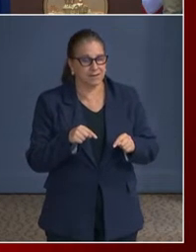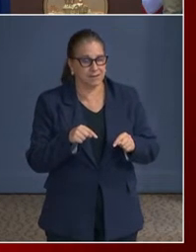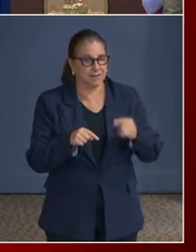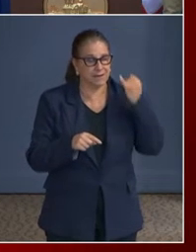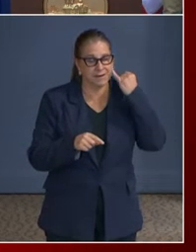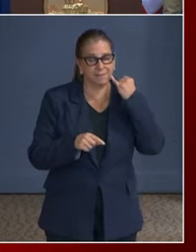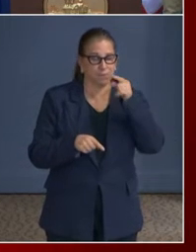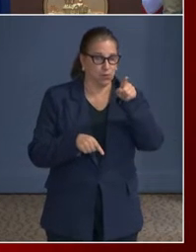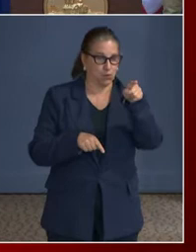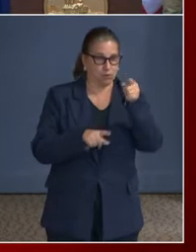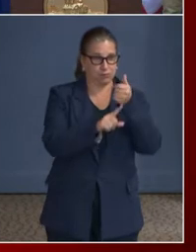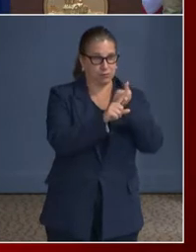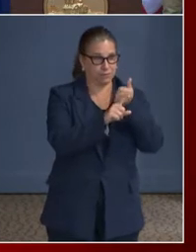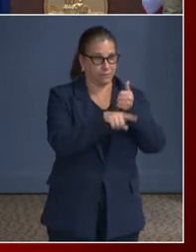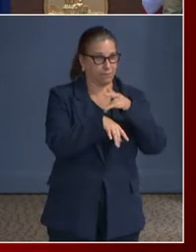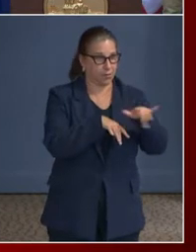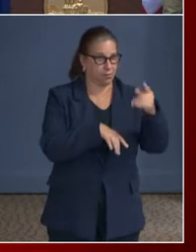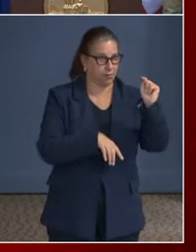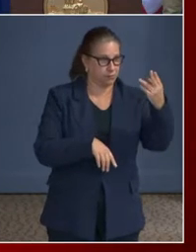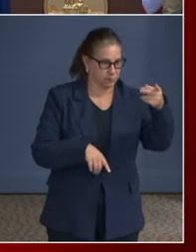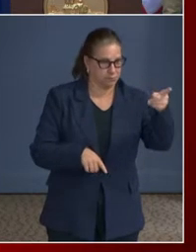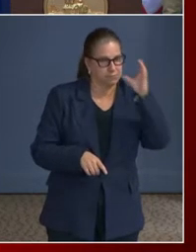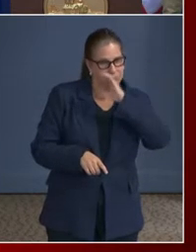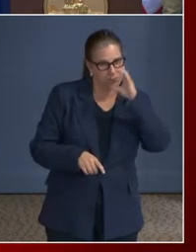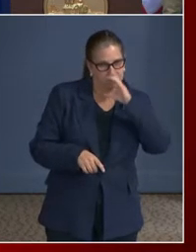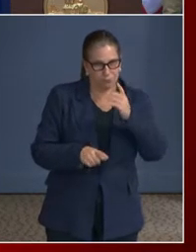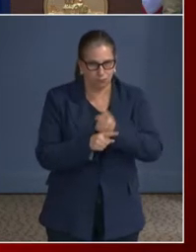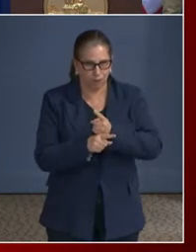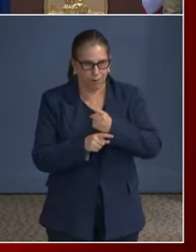So please consult